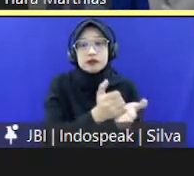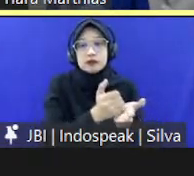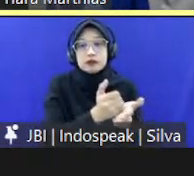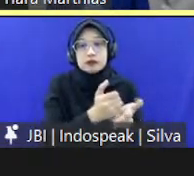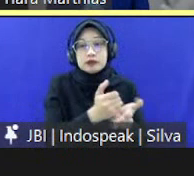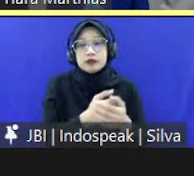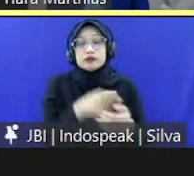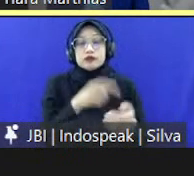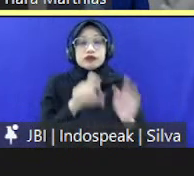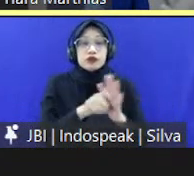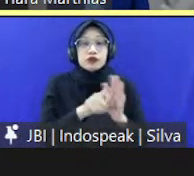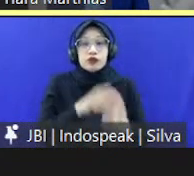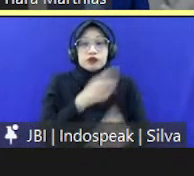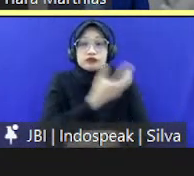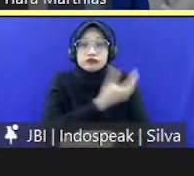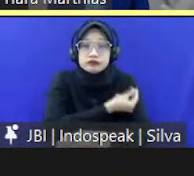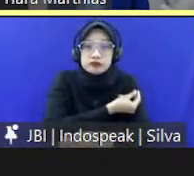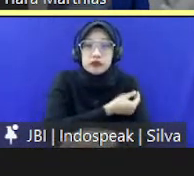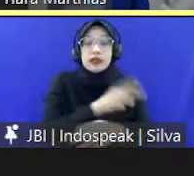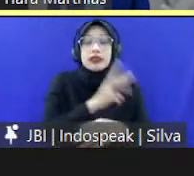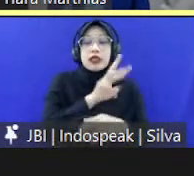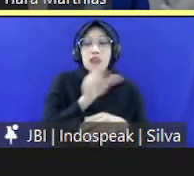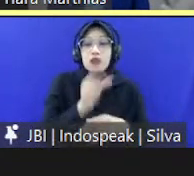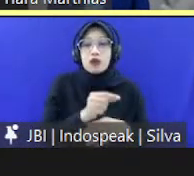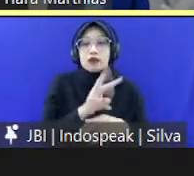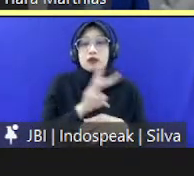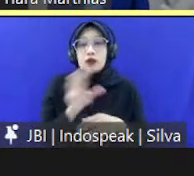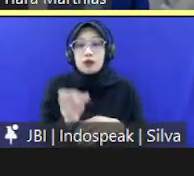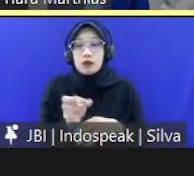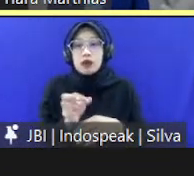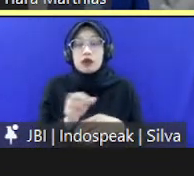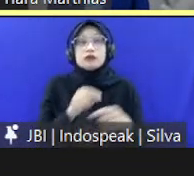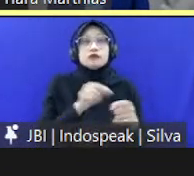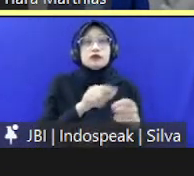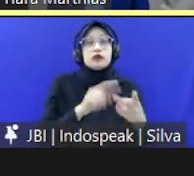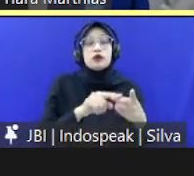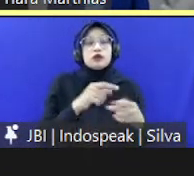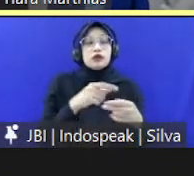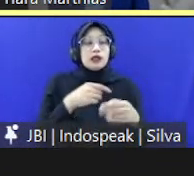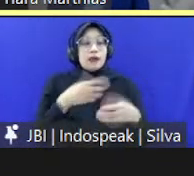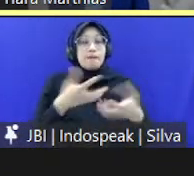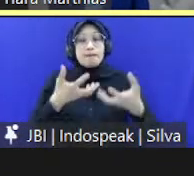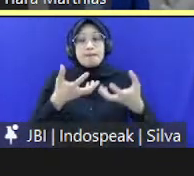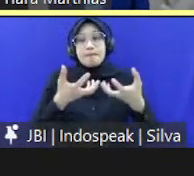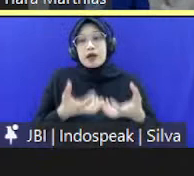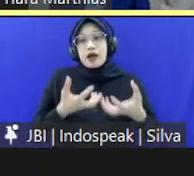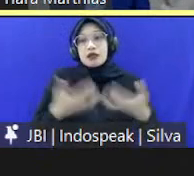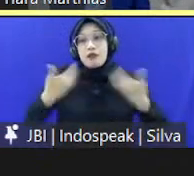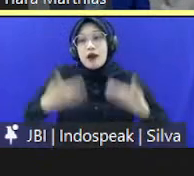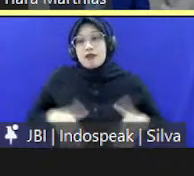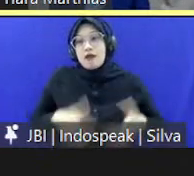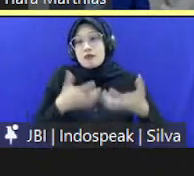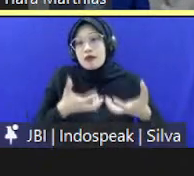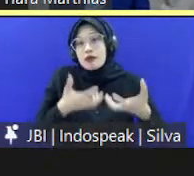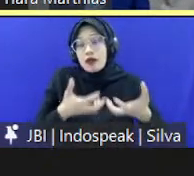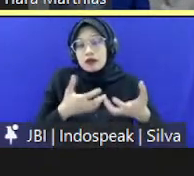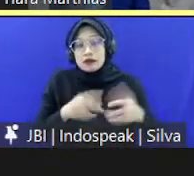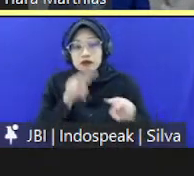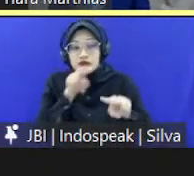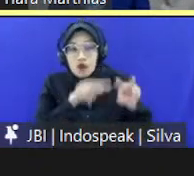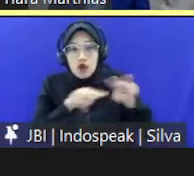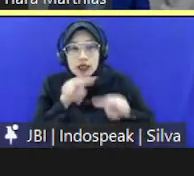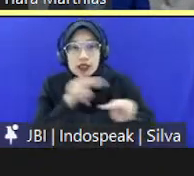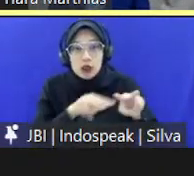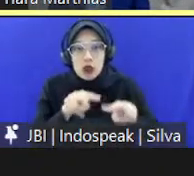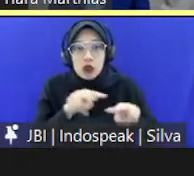immunization or at least 3 monthly immunization, monthly child growth monitoring and supplementation, for example. And with